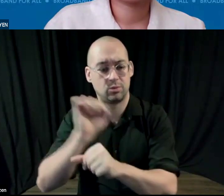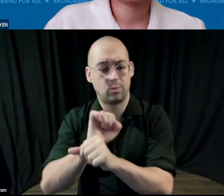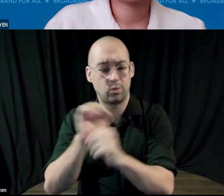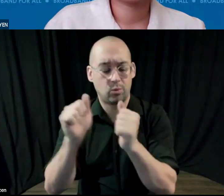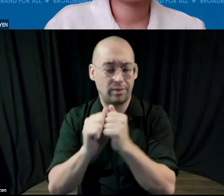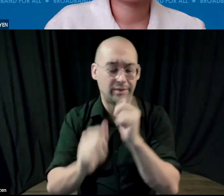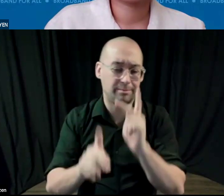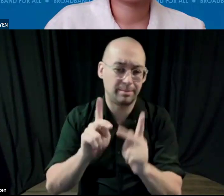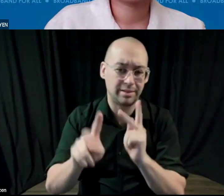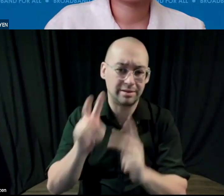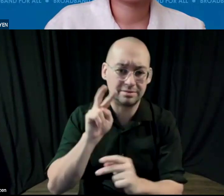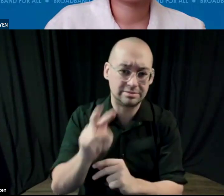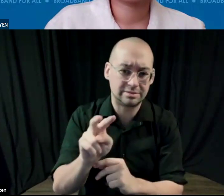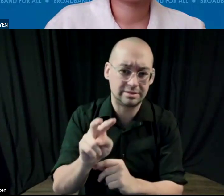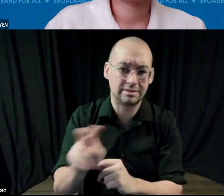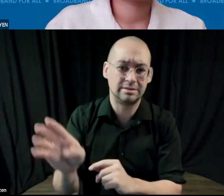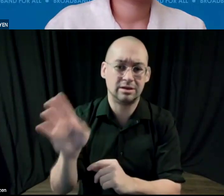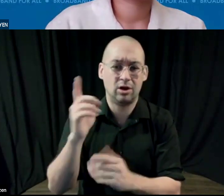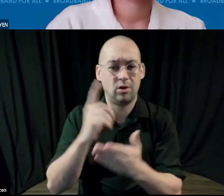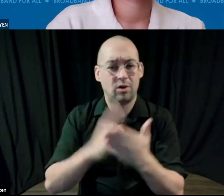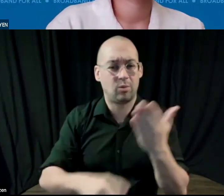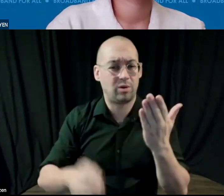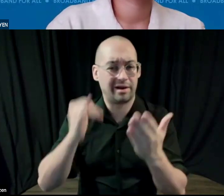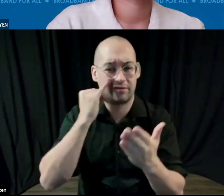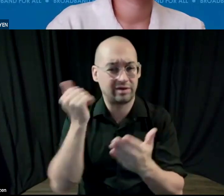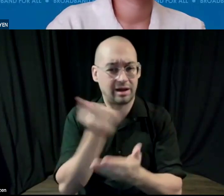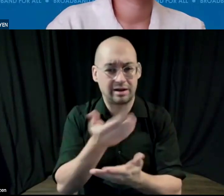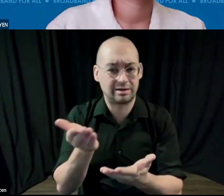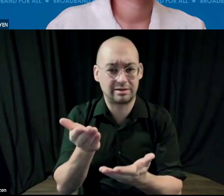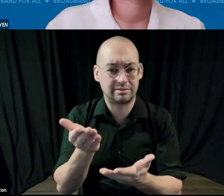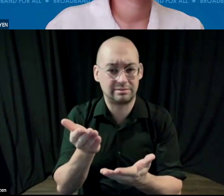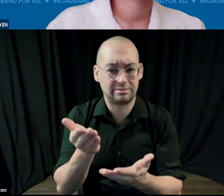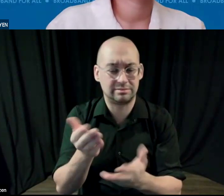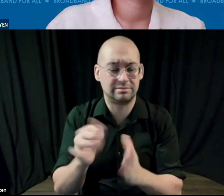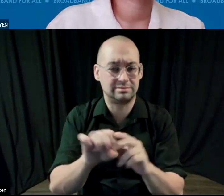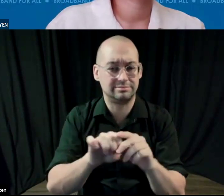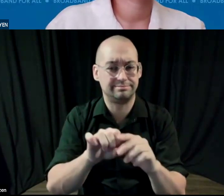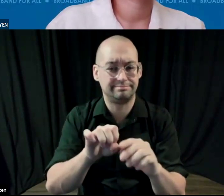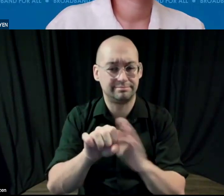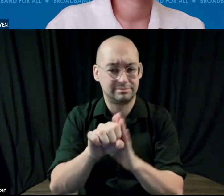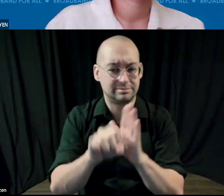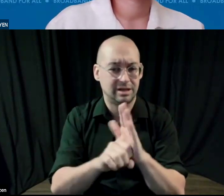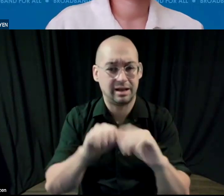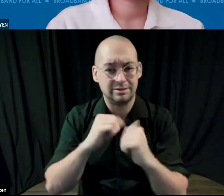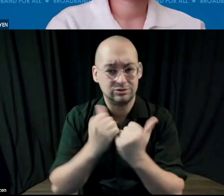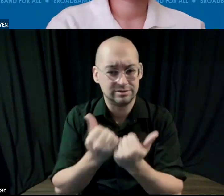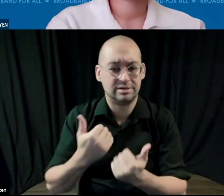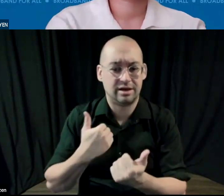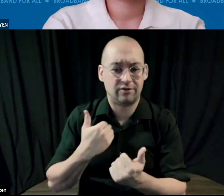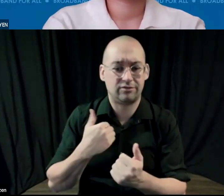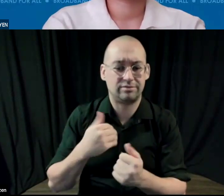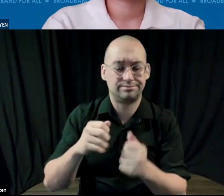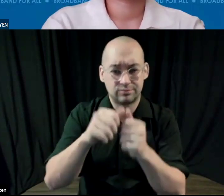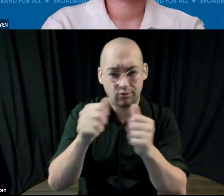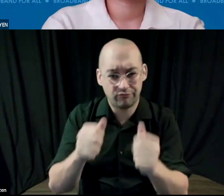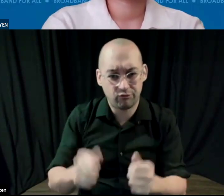see, what, if any, state agencies have programs that conform to the needs